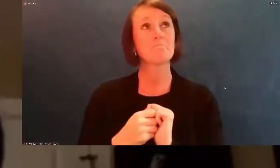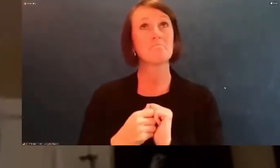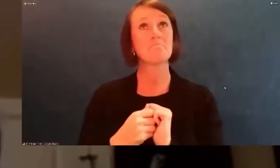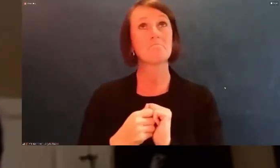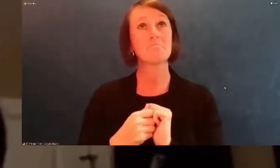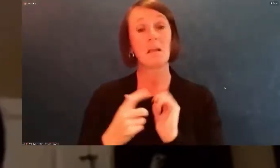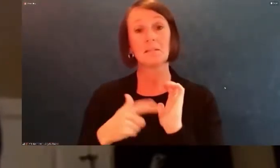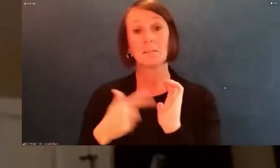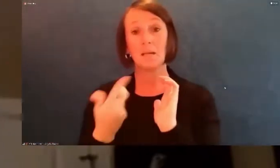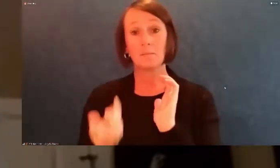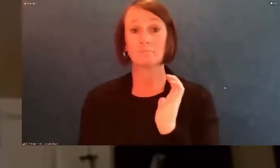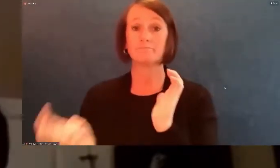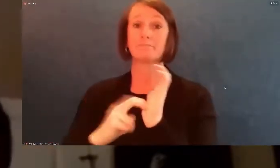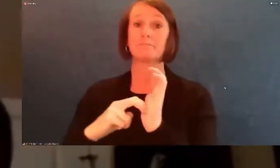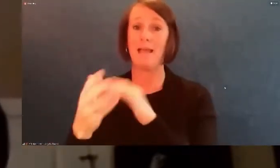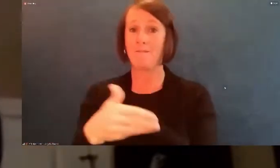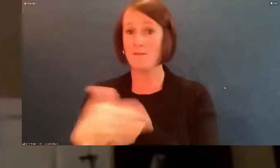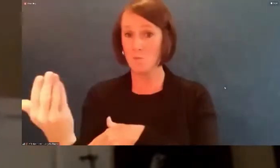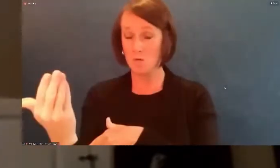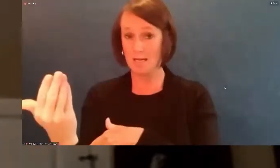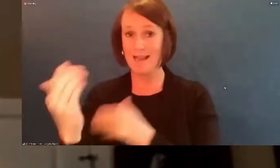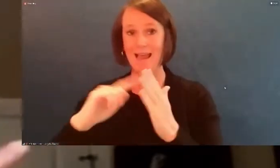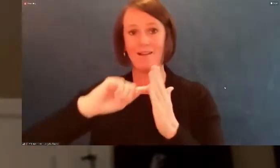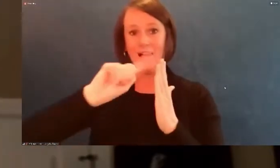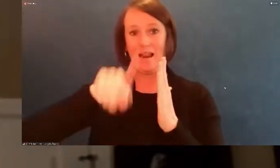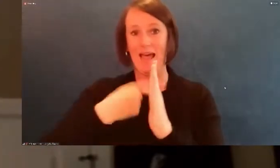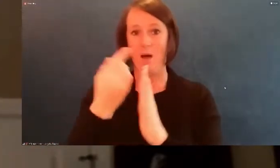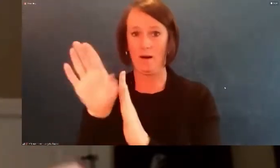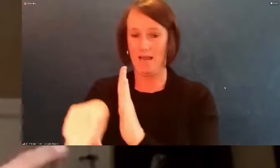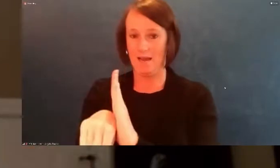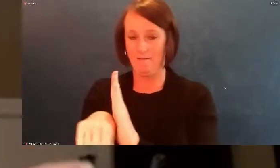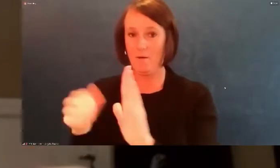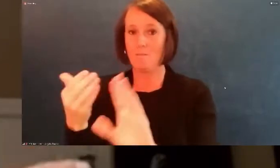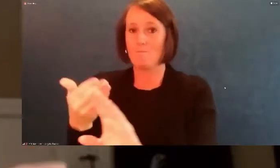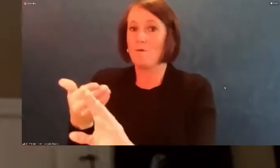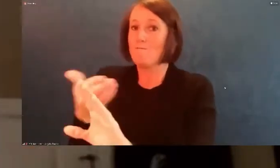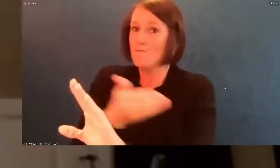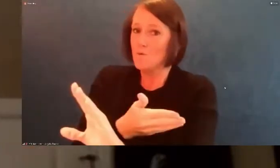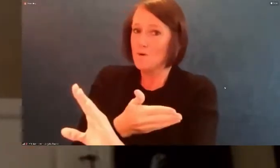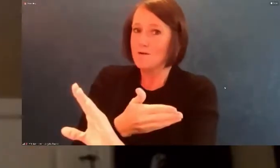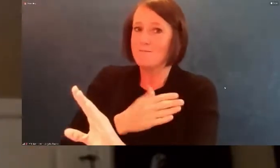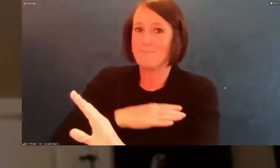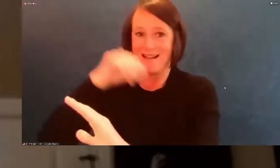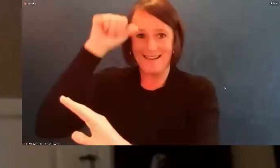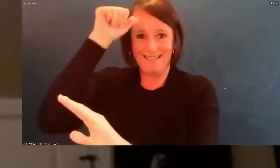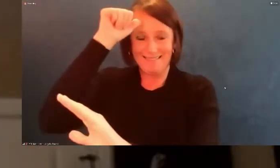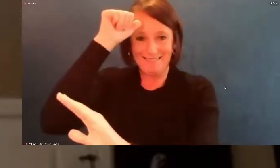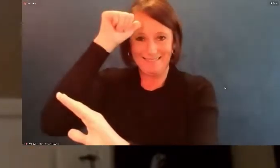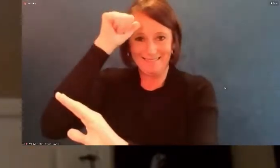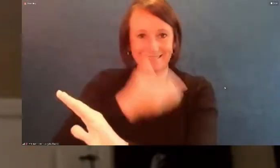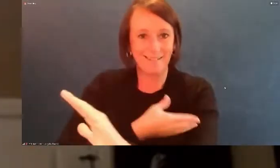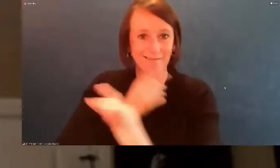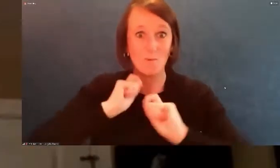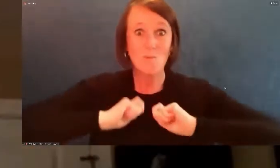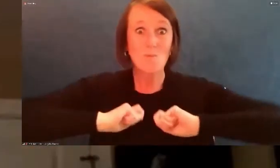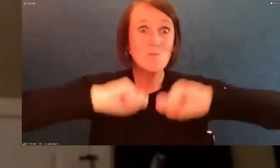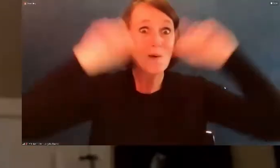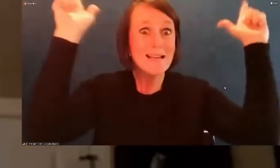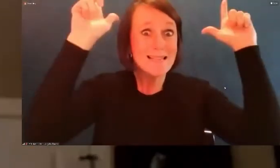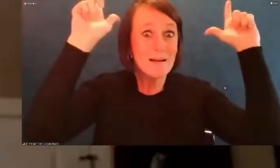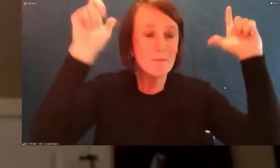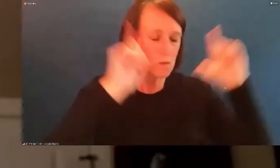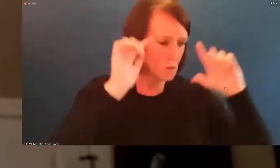have an hour and a half every single day before my little boy wakes up down the hall. And the second I hear,